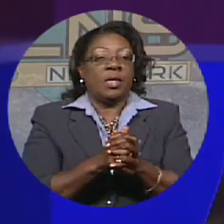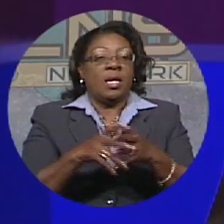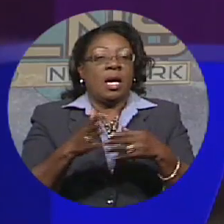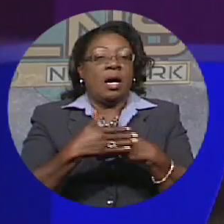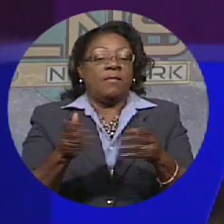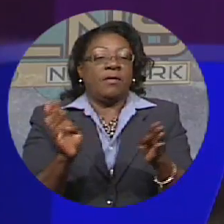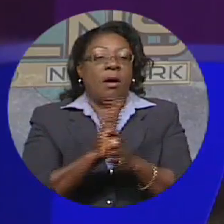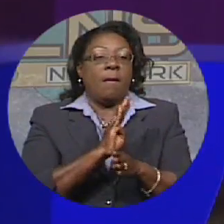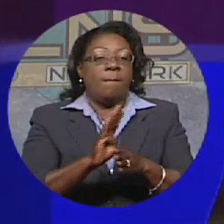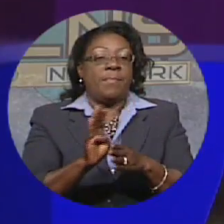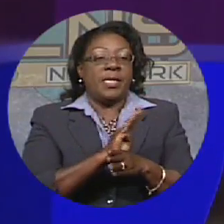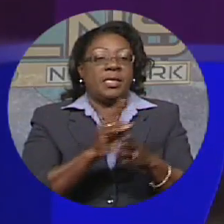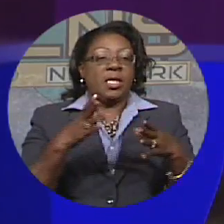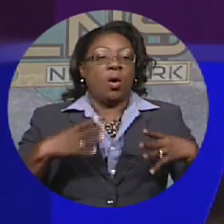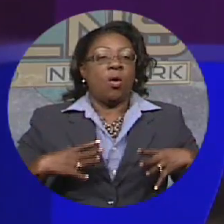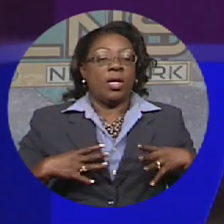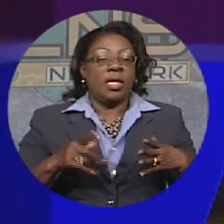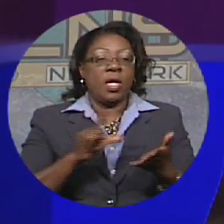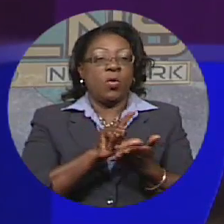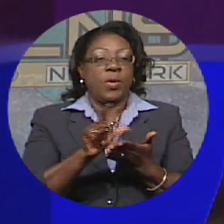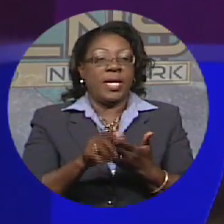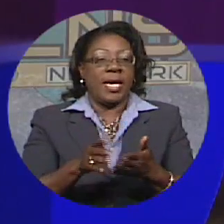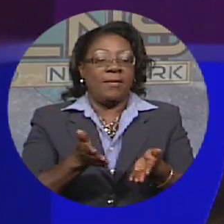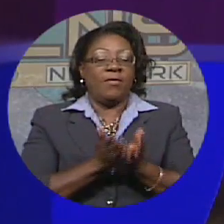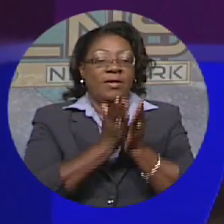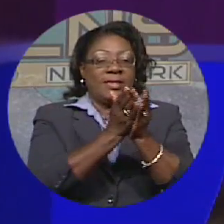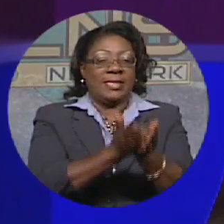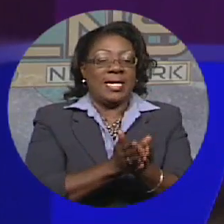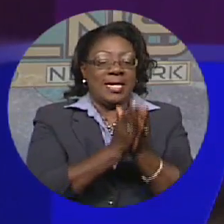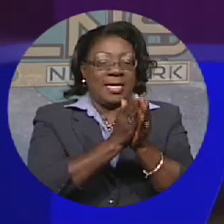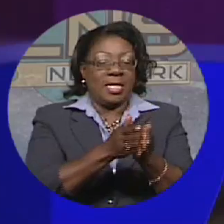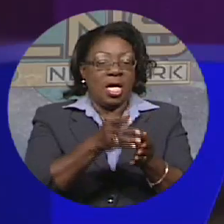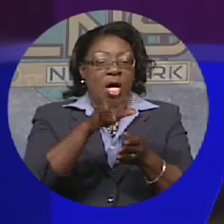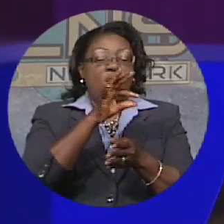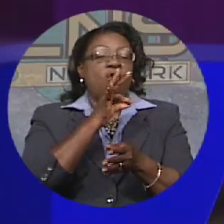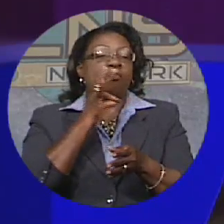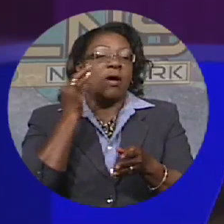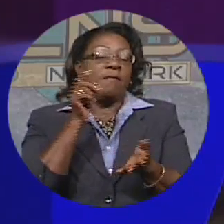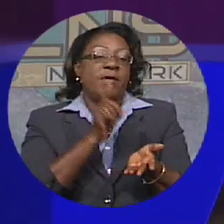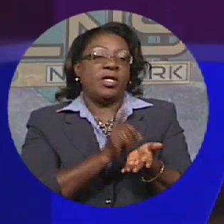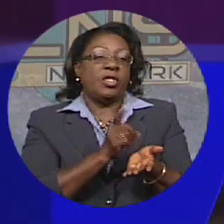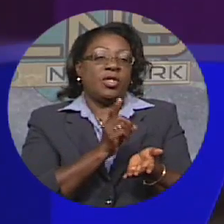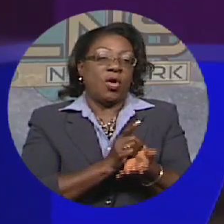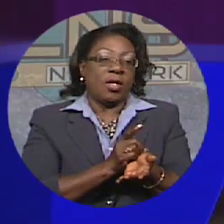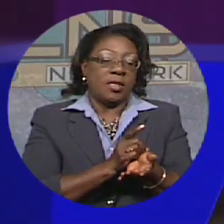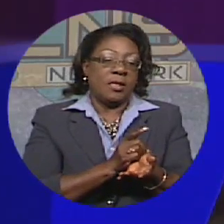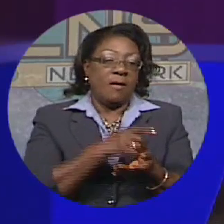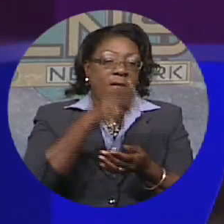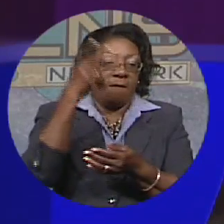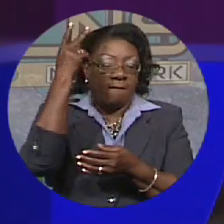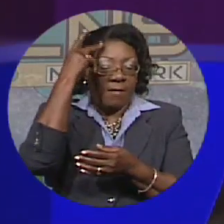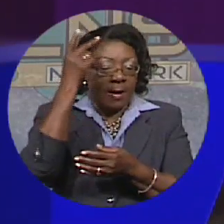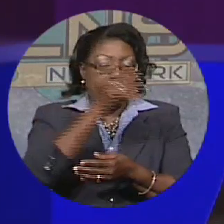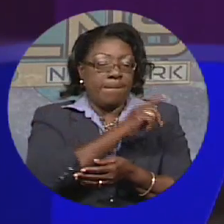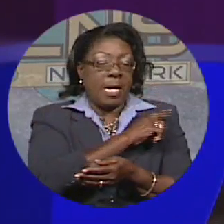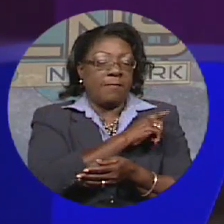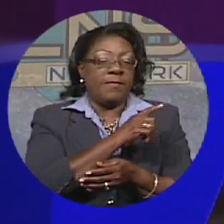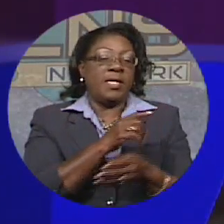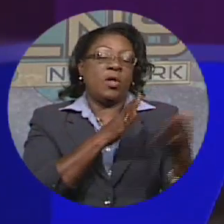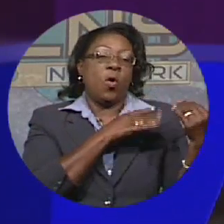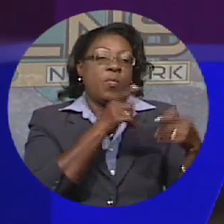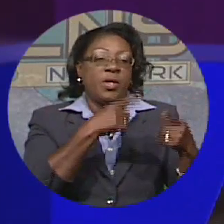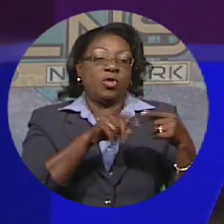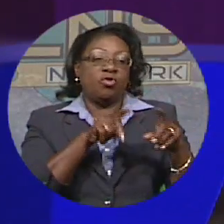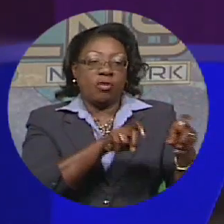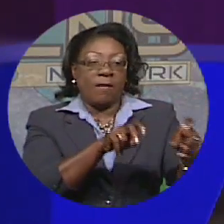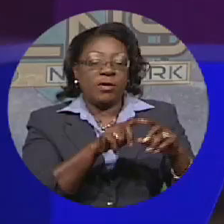busy holiday weekend full of sailing, regatta consultant, the Reverend Dr. Philip McPhee, is looking to make a trip to the nation's second city in hopes, that is, of